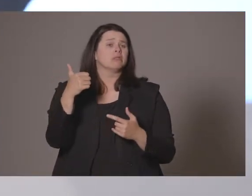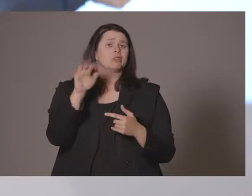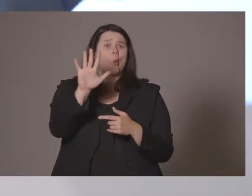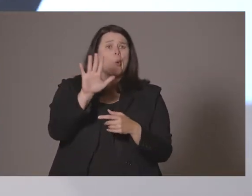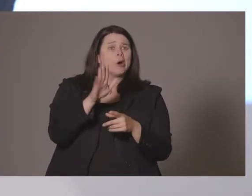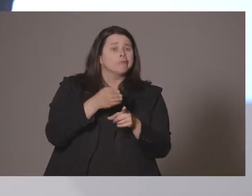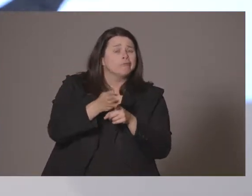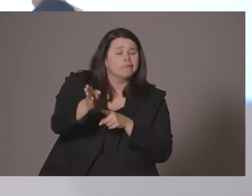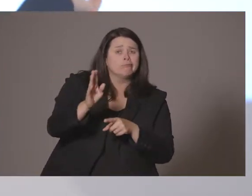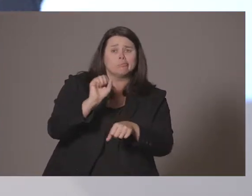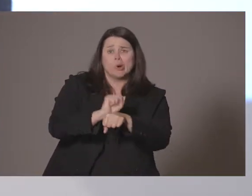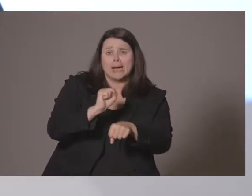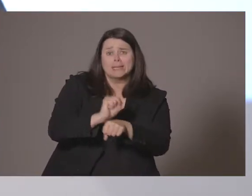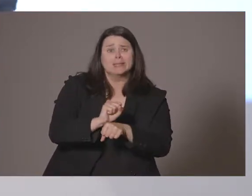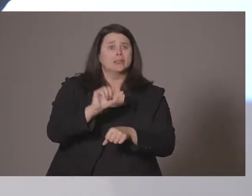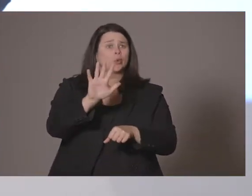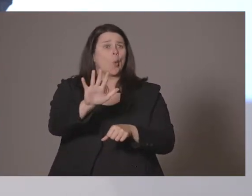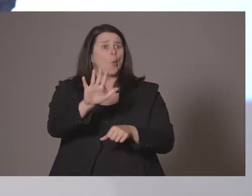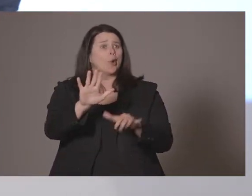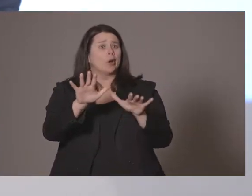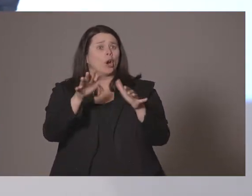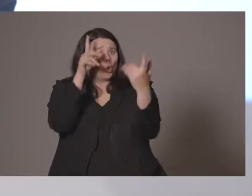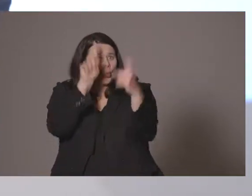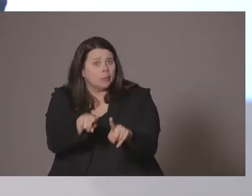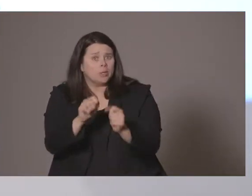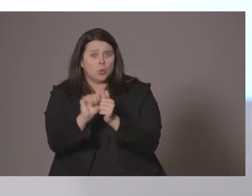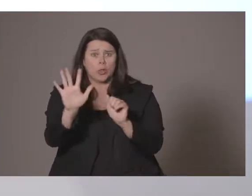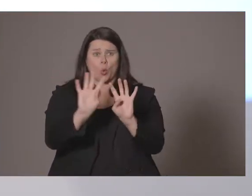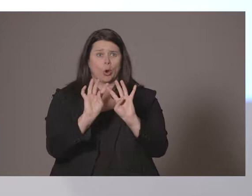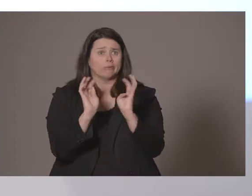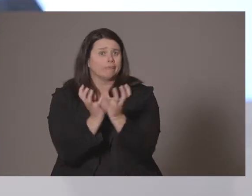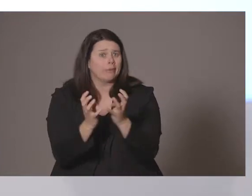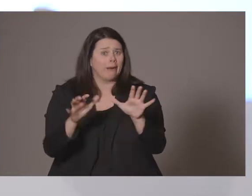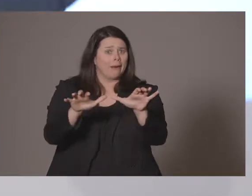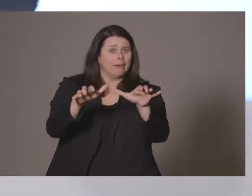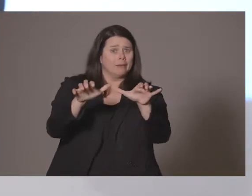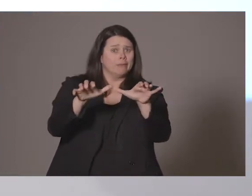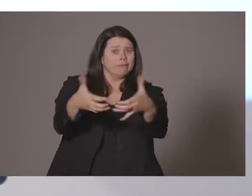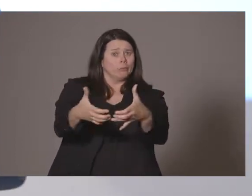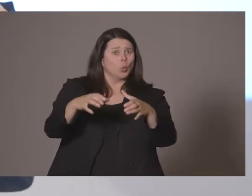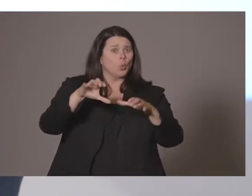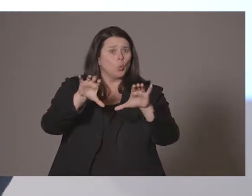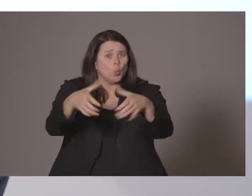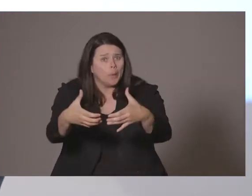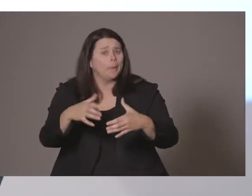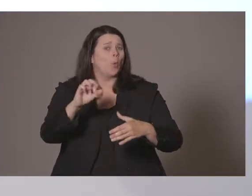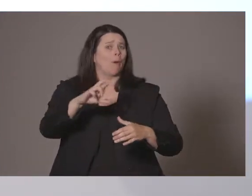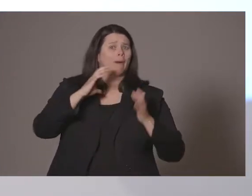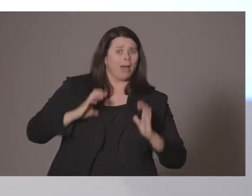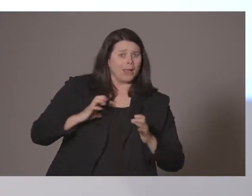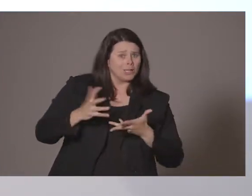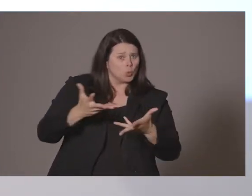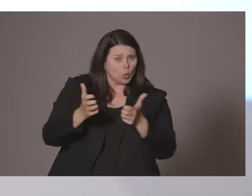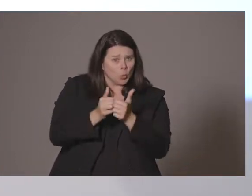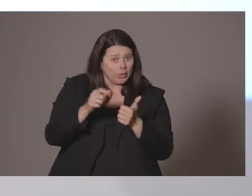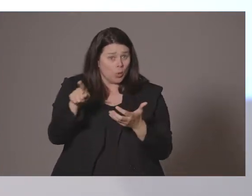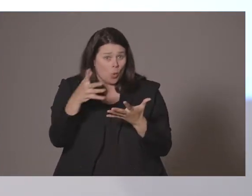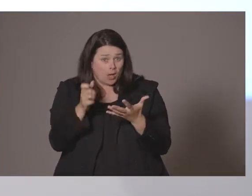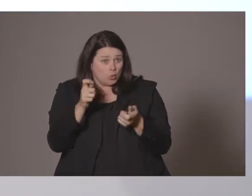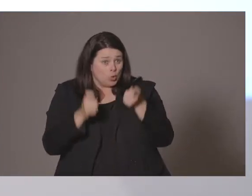spaces or your groups or with your clients? Anything that you would want to change about these ones?